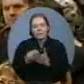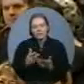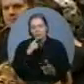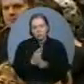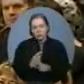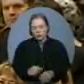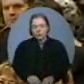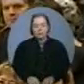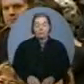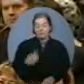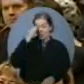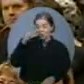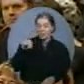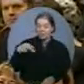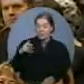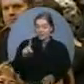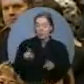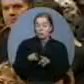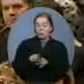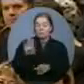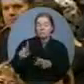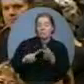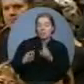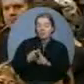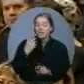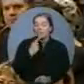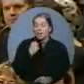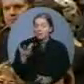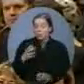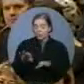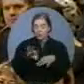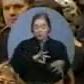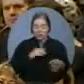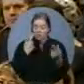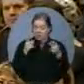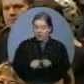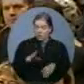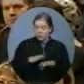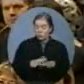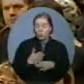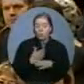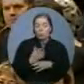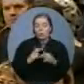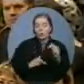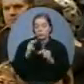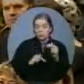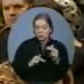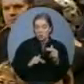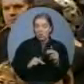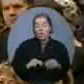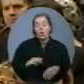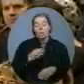up the softwood lumber agreement, stop our access to the American market, and give billions of dollars back to American lawyers, that's their